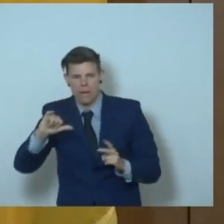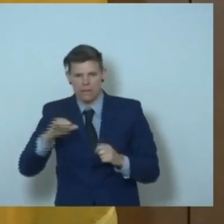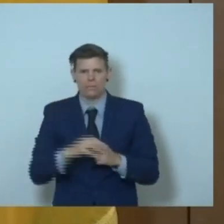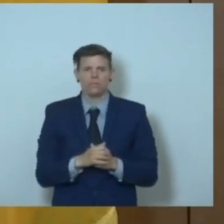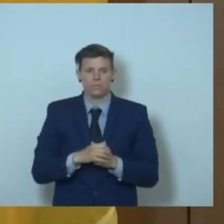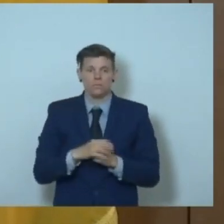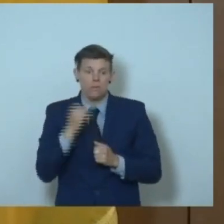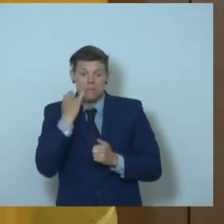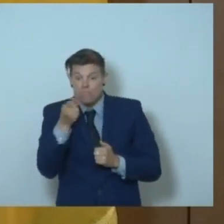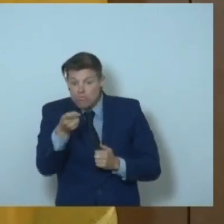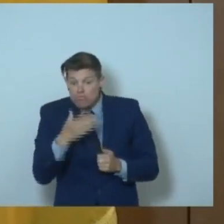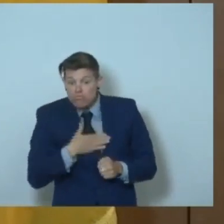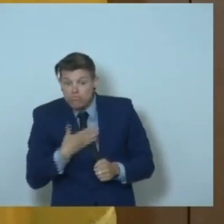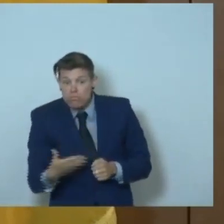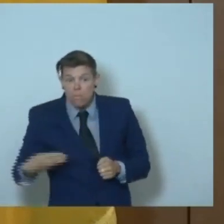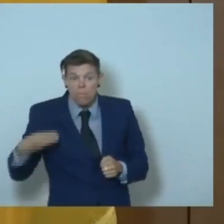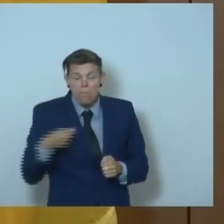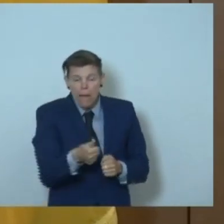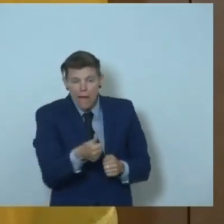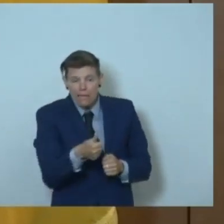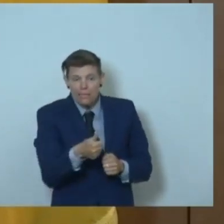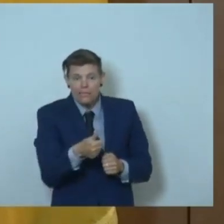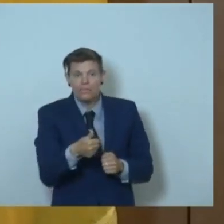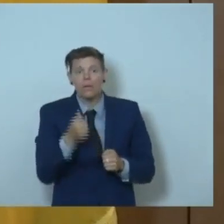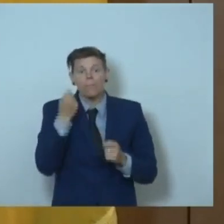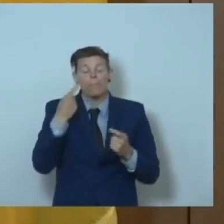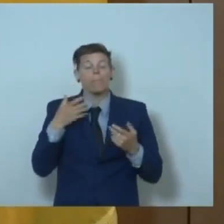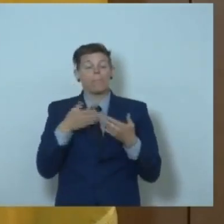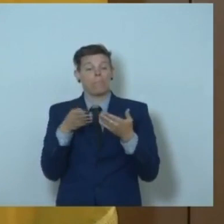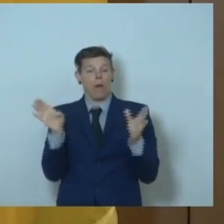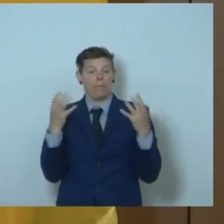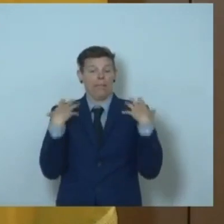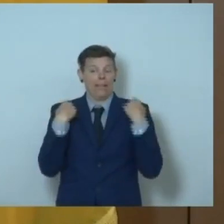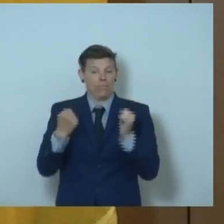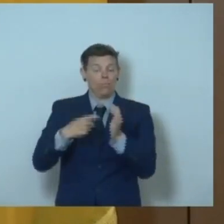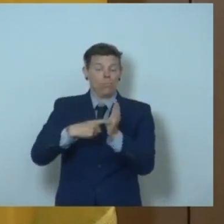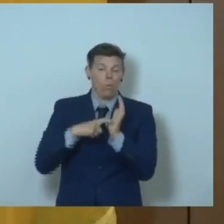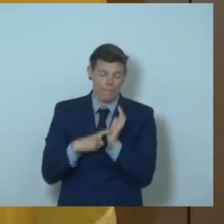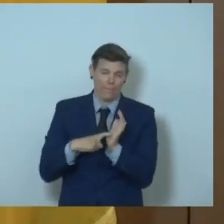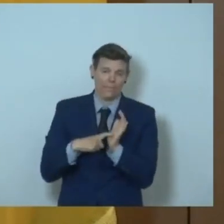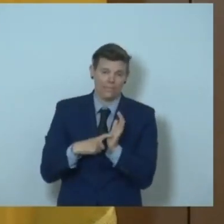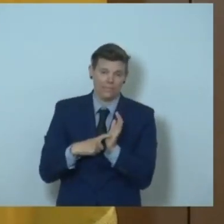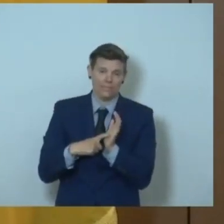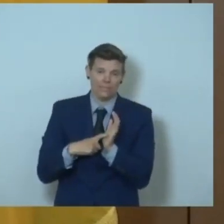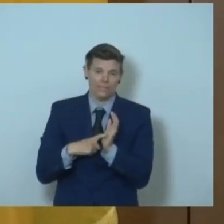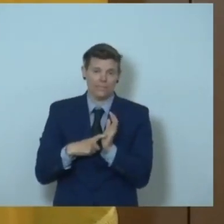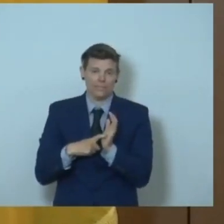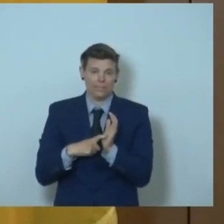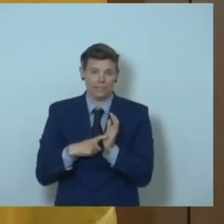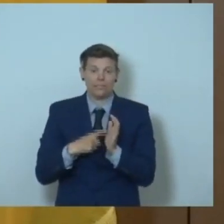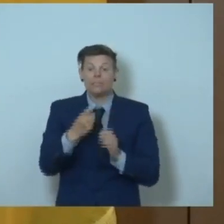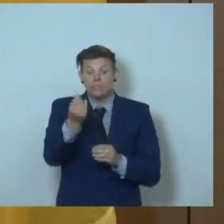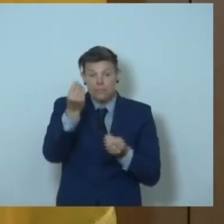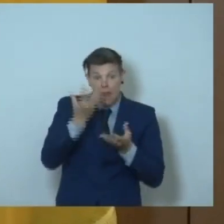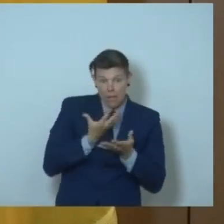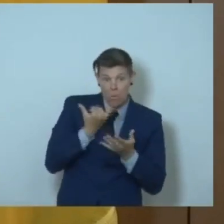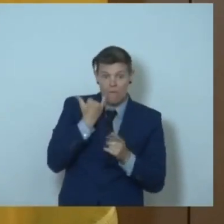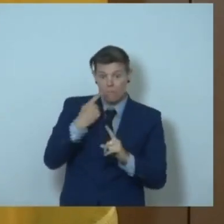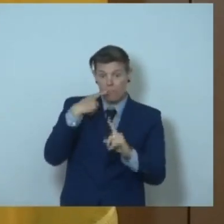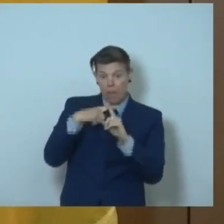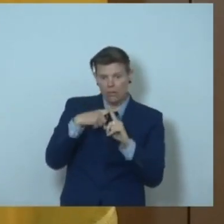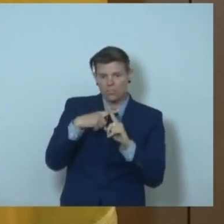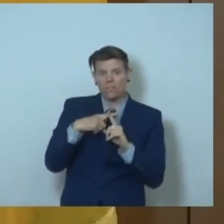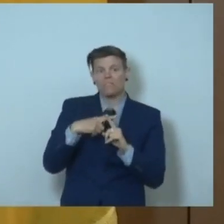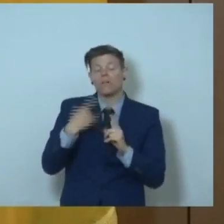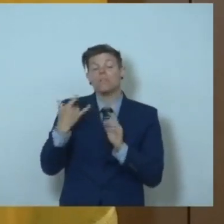the public health data requirement is only that you tell us about a positive COVID test. And the way in which you report that